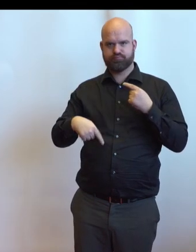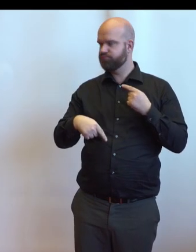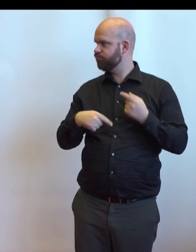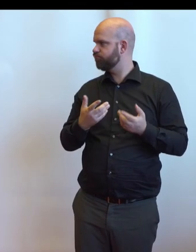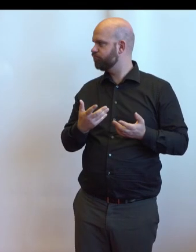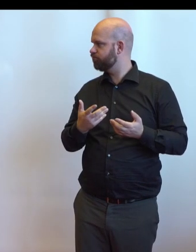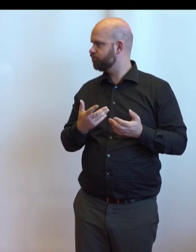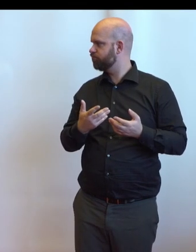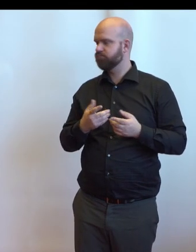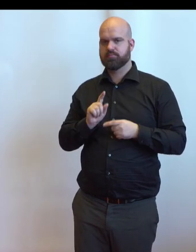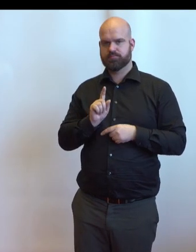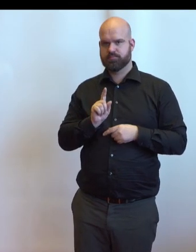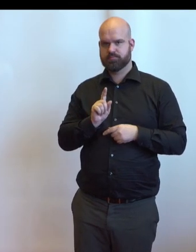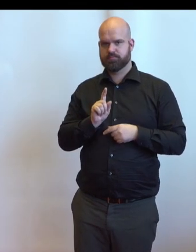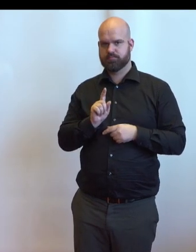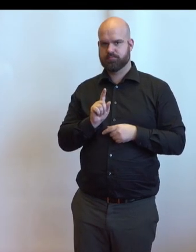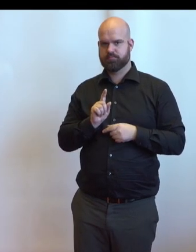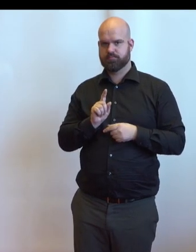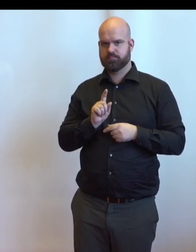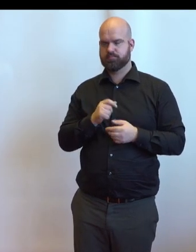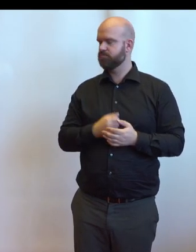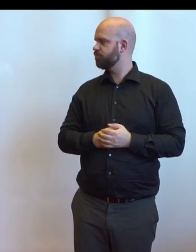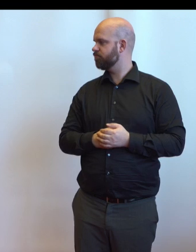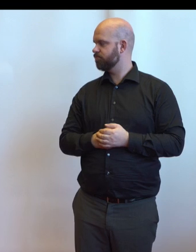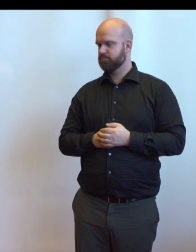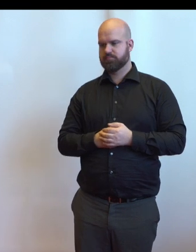Hopefully this one will play. Yeah, it should work.